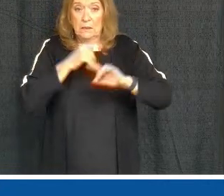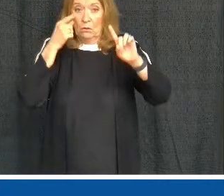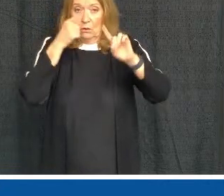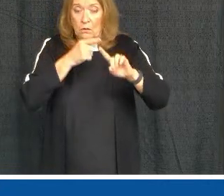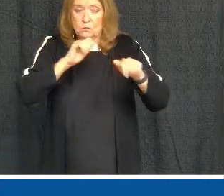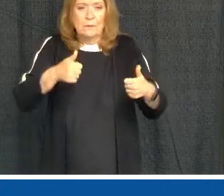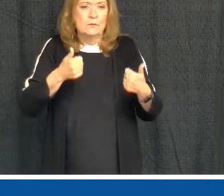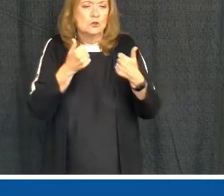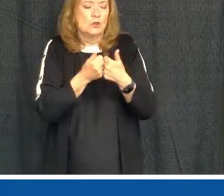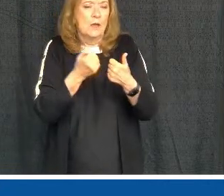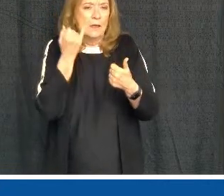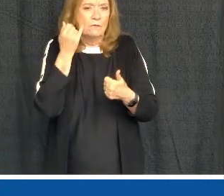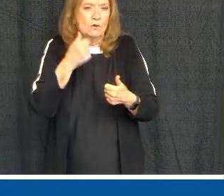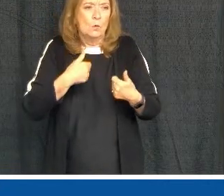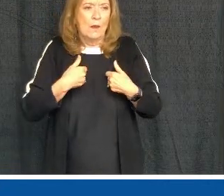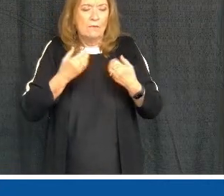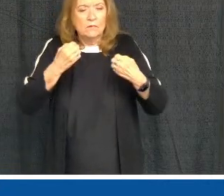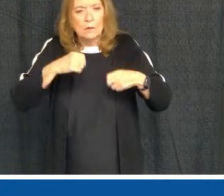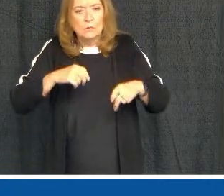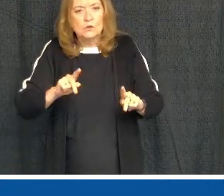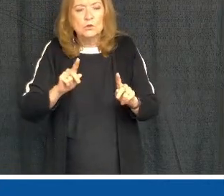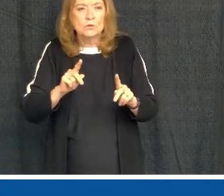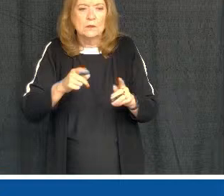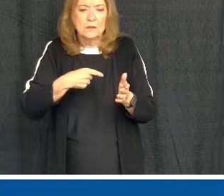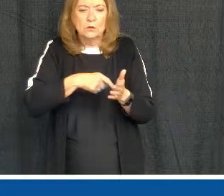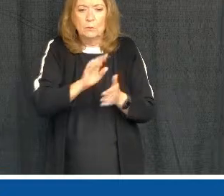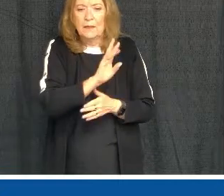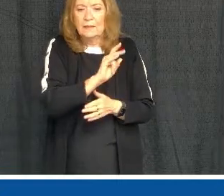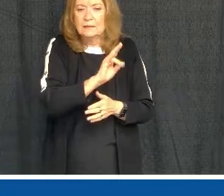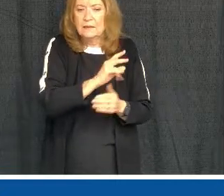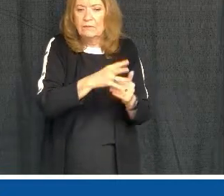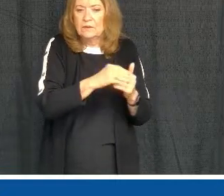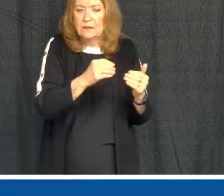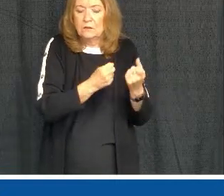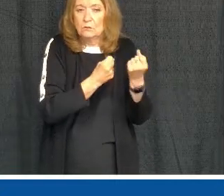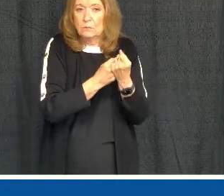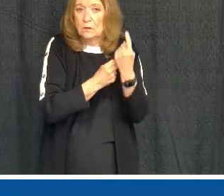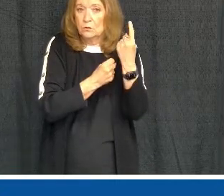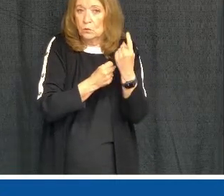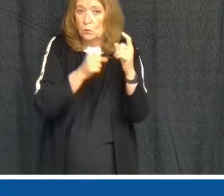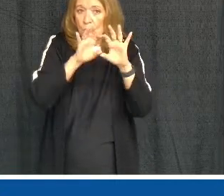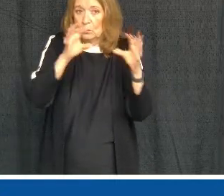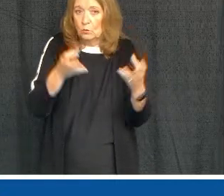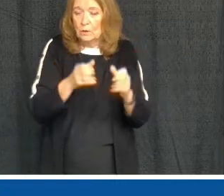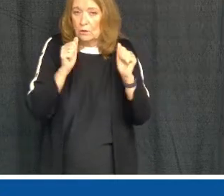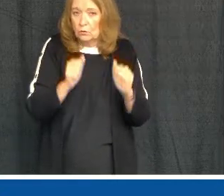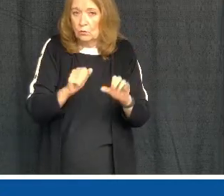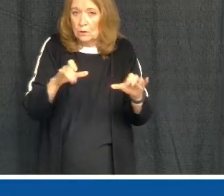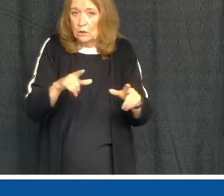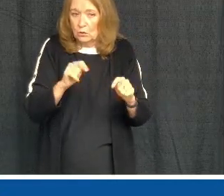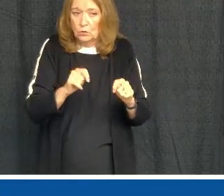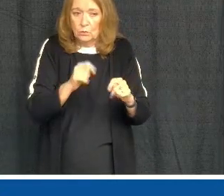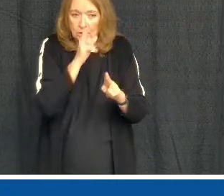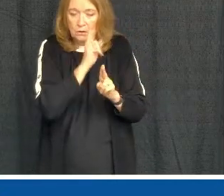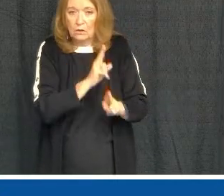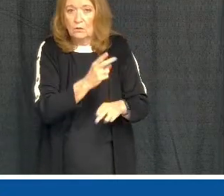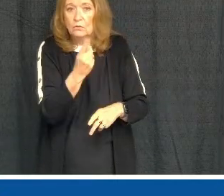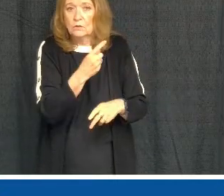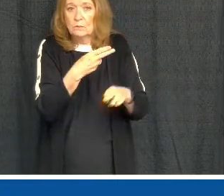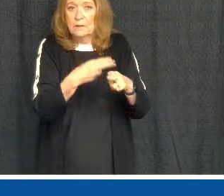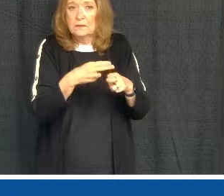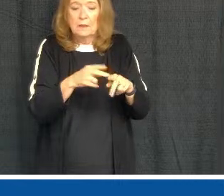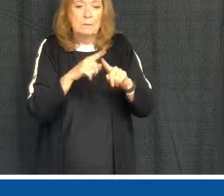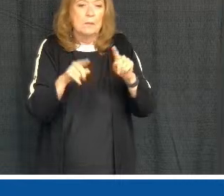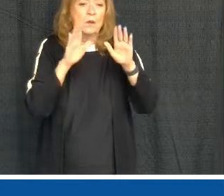if you all have opportunity to pay $17 to sponsor 1 wreath, you can do it in somebody's name. But it would be great